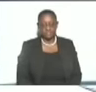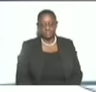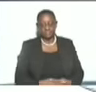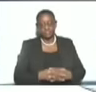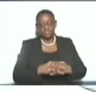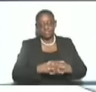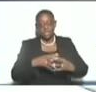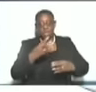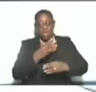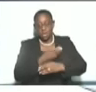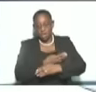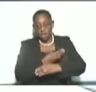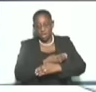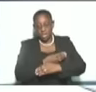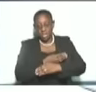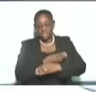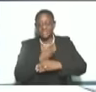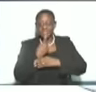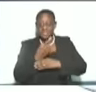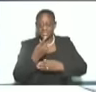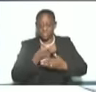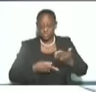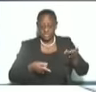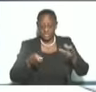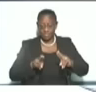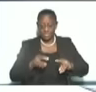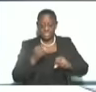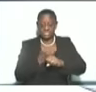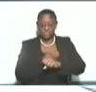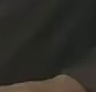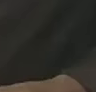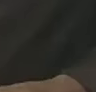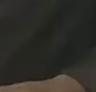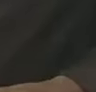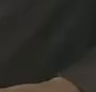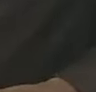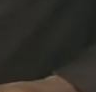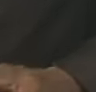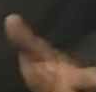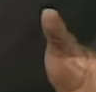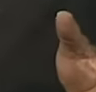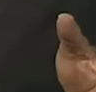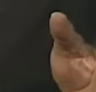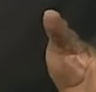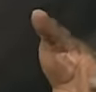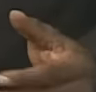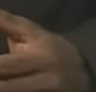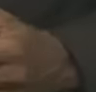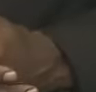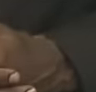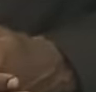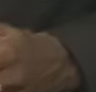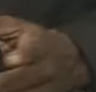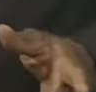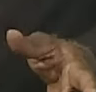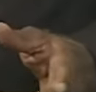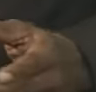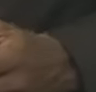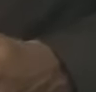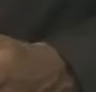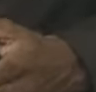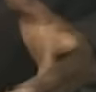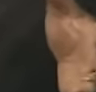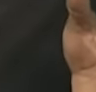Marcellus Hall joins us in studio with a check on what's coming up in sports. Marcellus? Coming up in sports for this evening, Fast